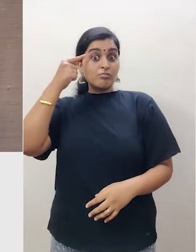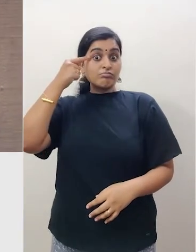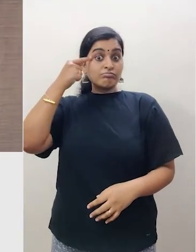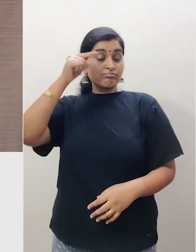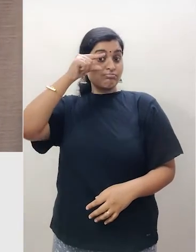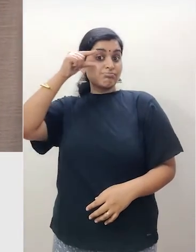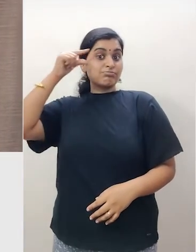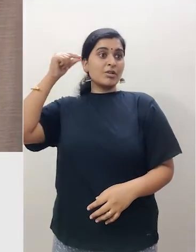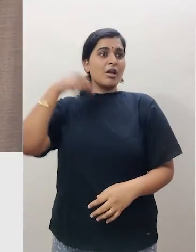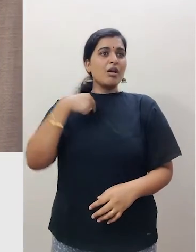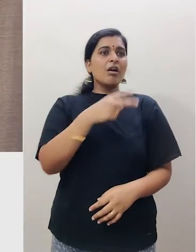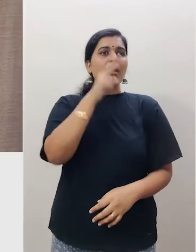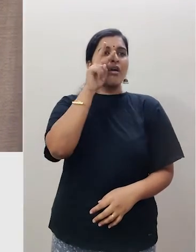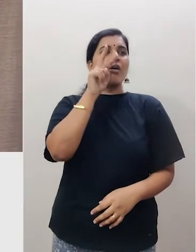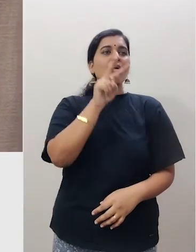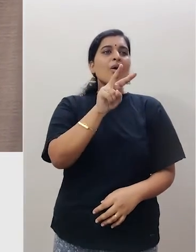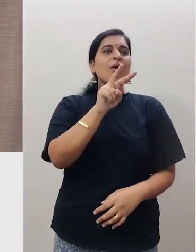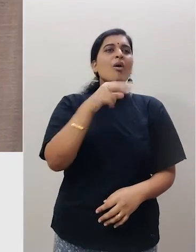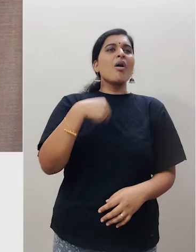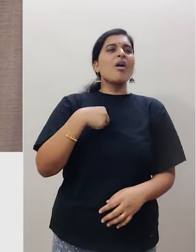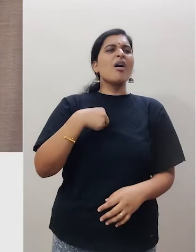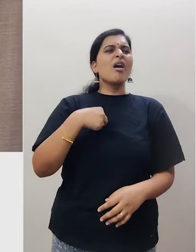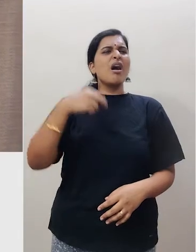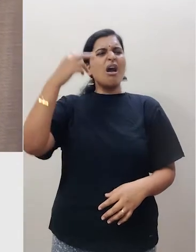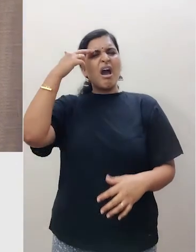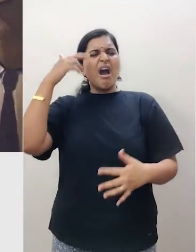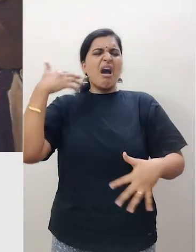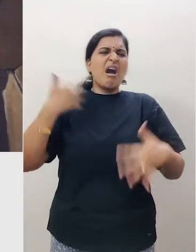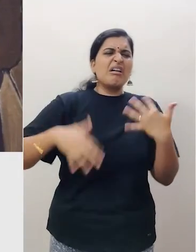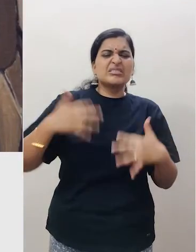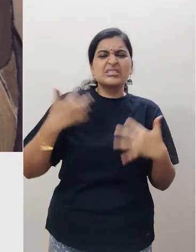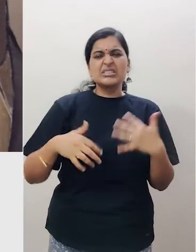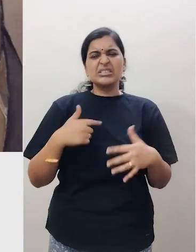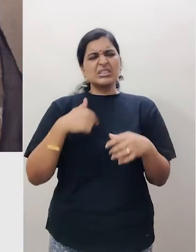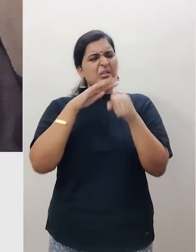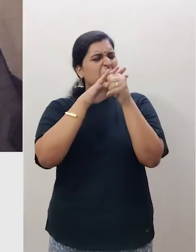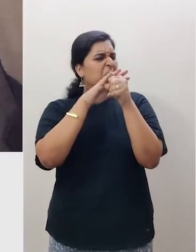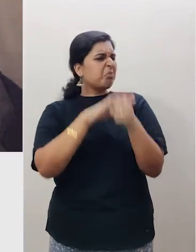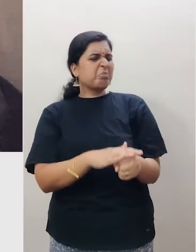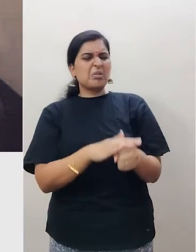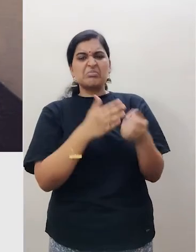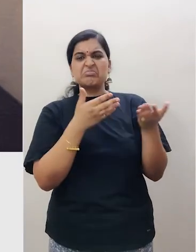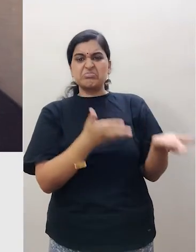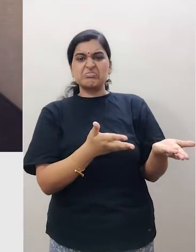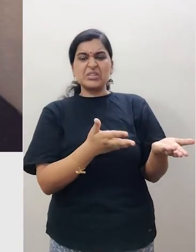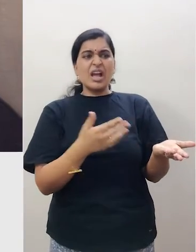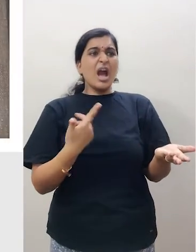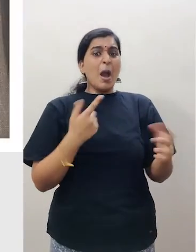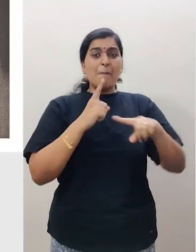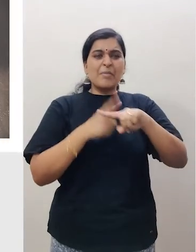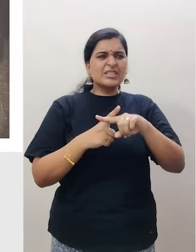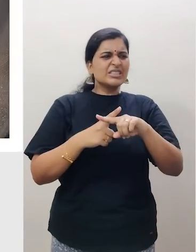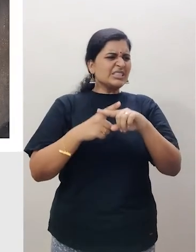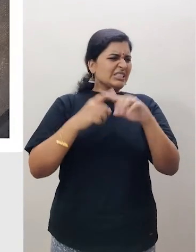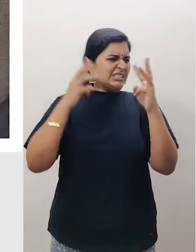eyes. They look almost wet with tears, slightly anxious. The title also signals stress,